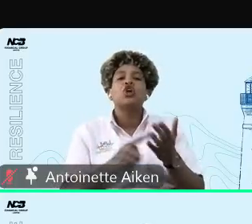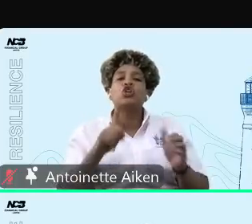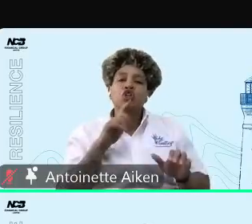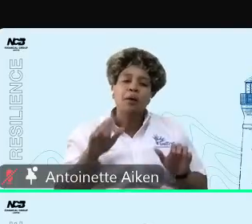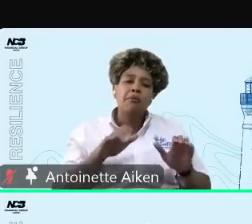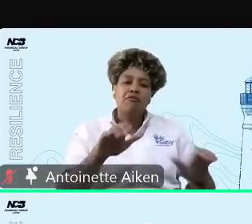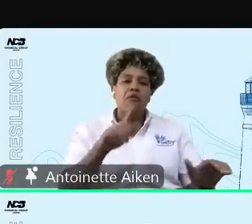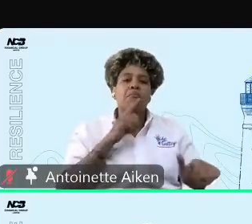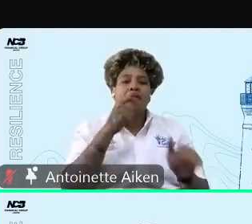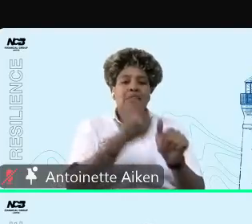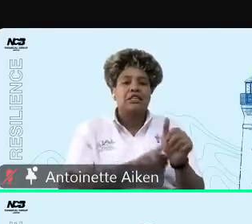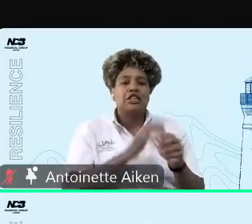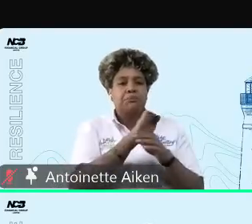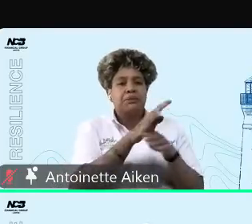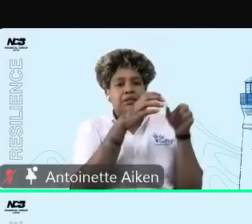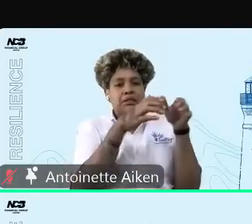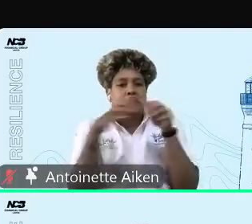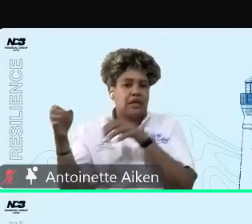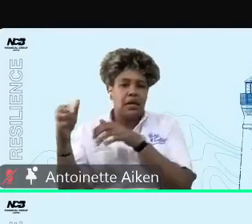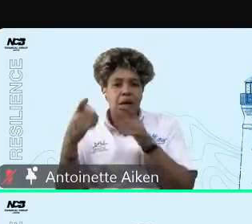performance of each business segment,